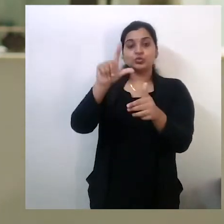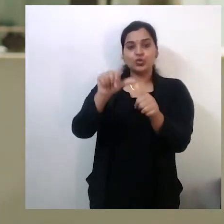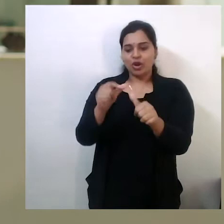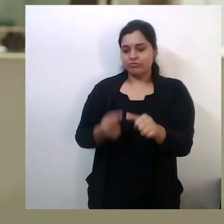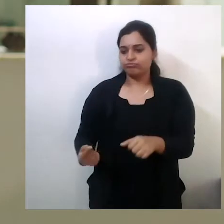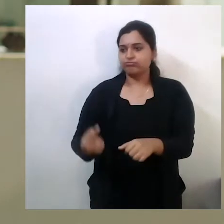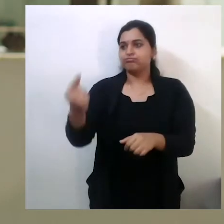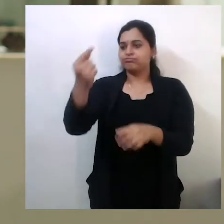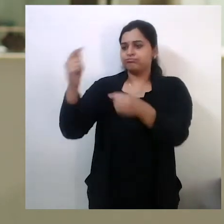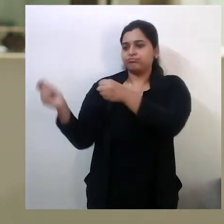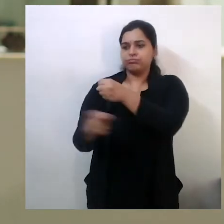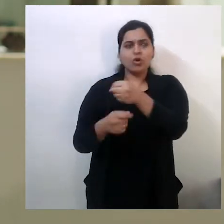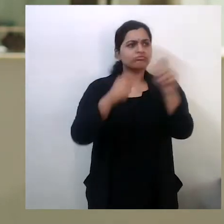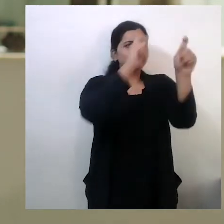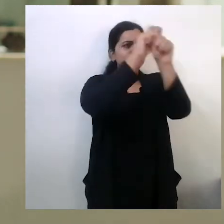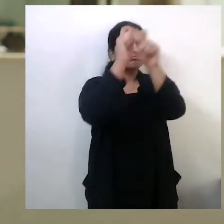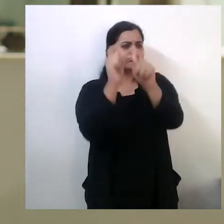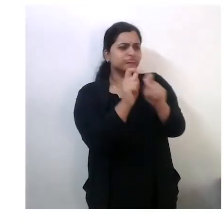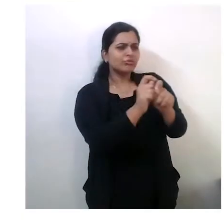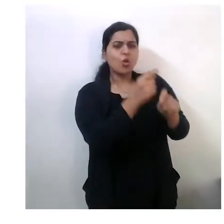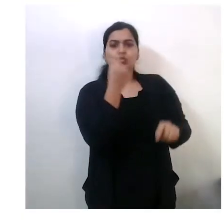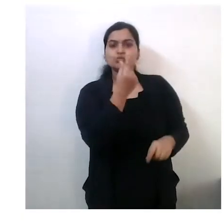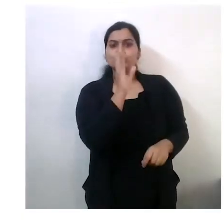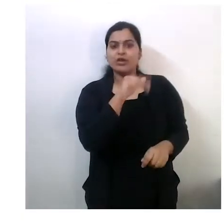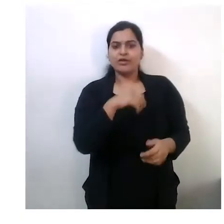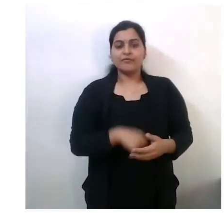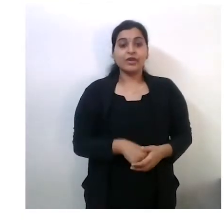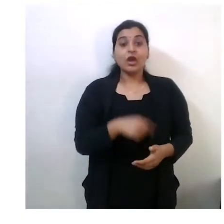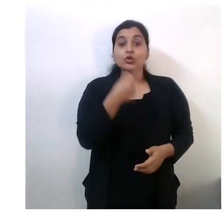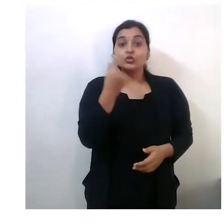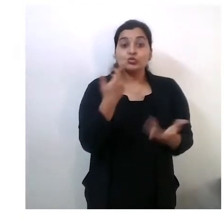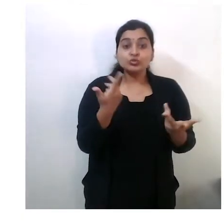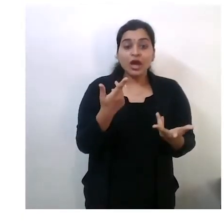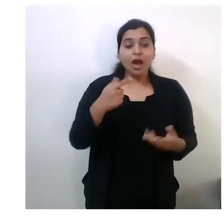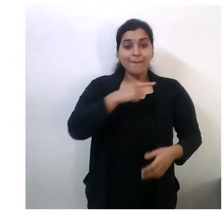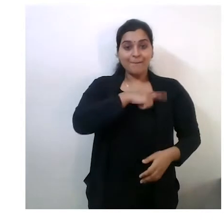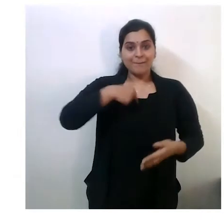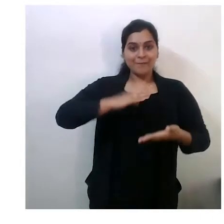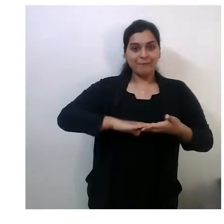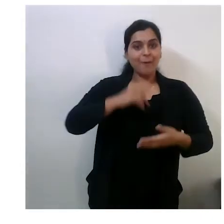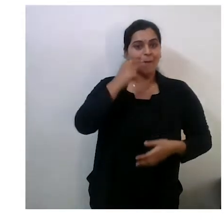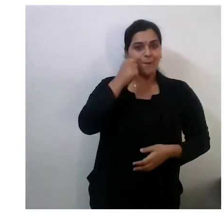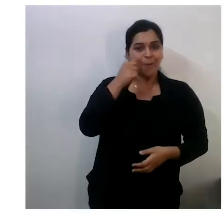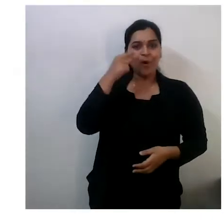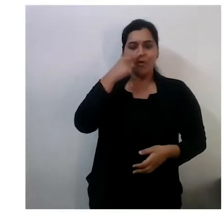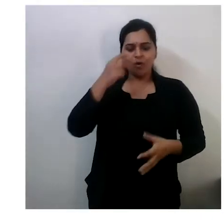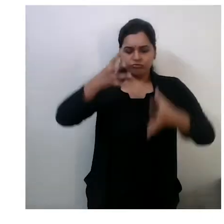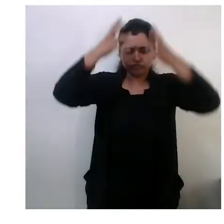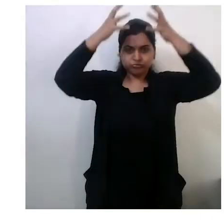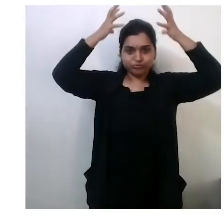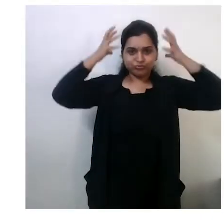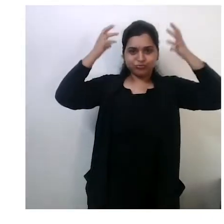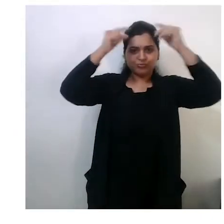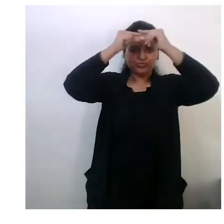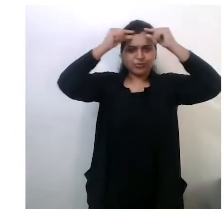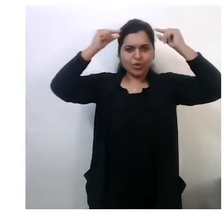plant stem also serves a functional purpose. Used to make headgears for bridegroom, dolls, garlands and